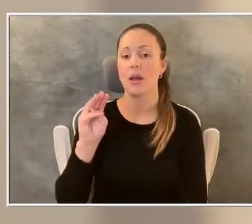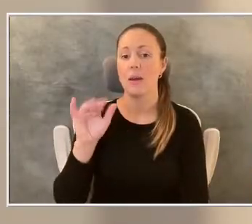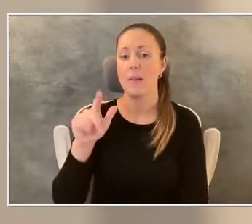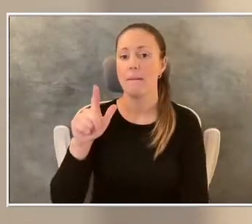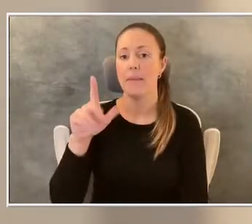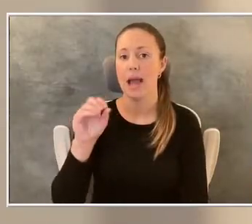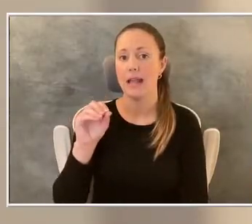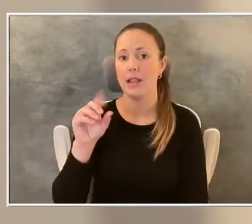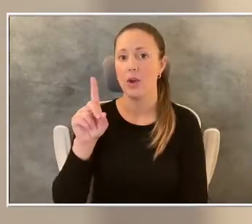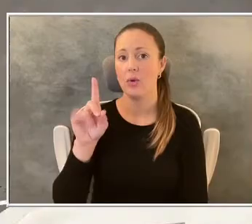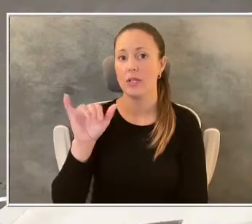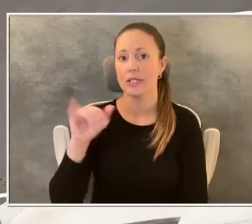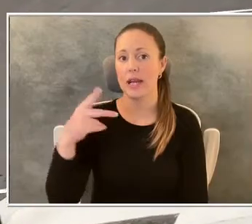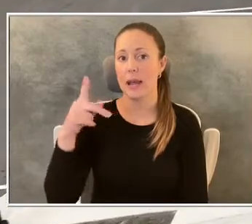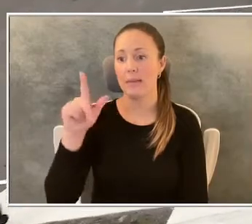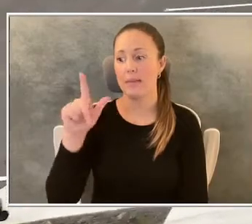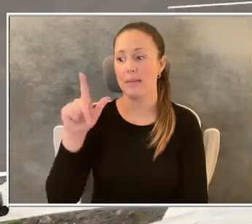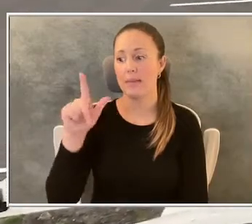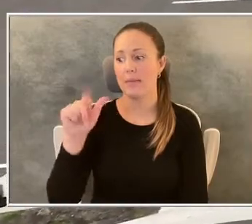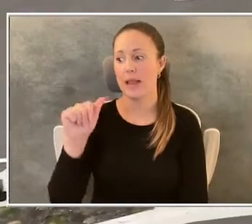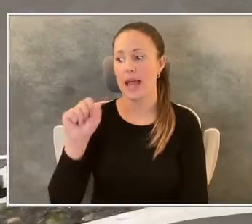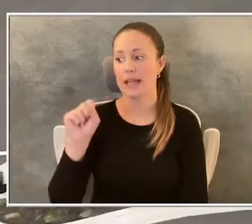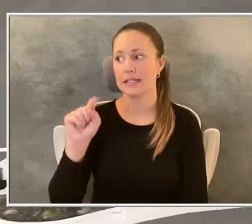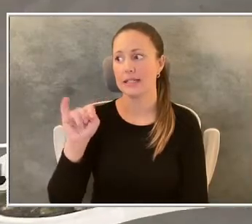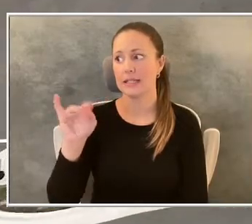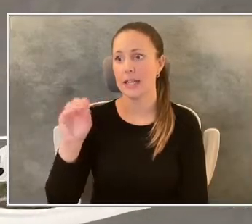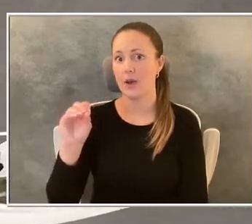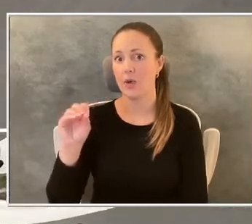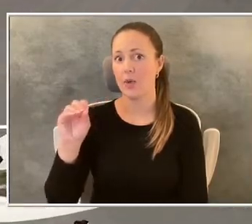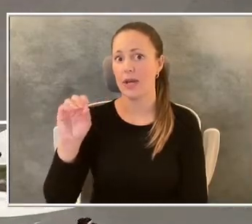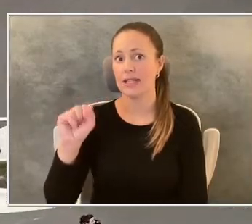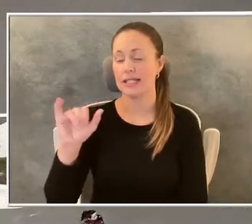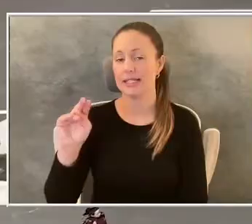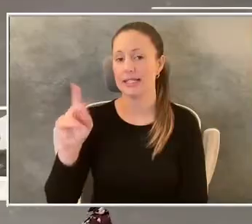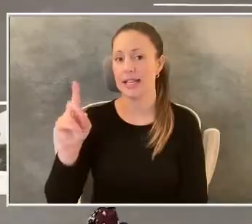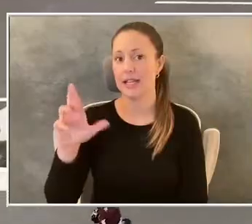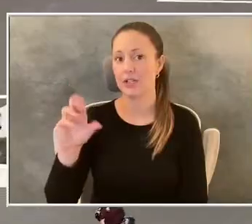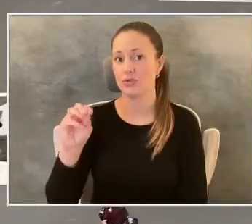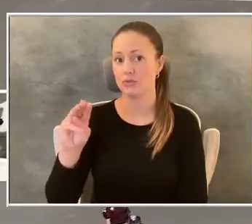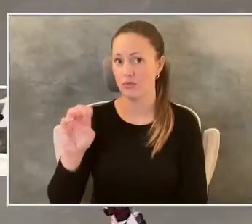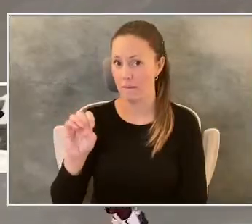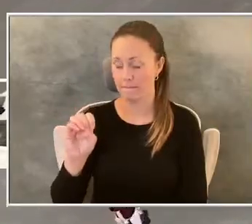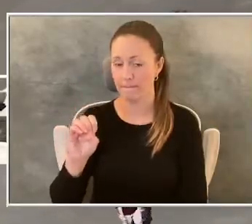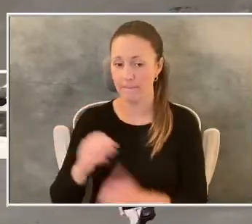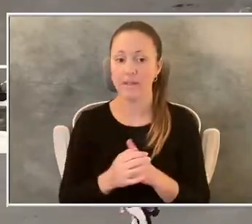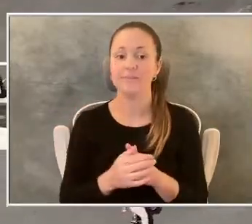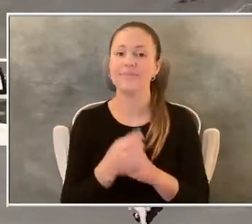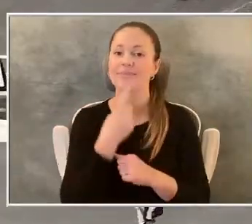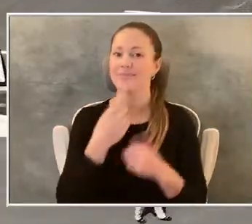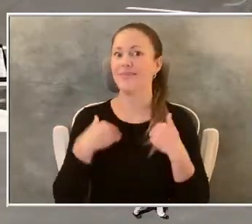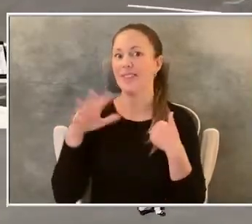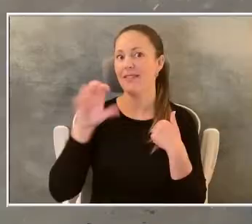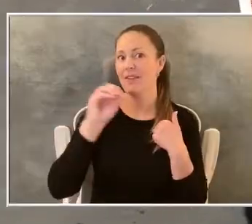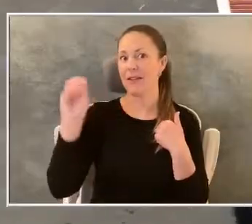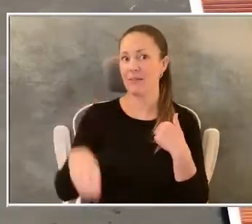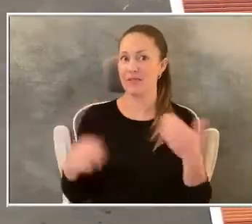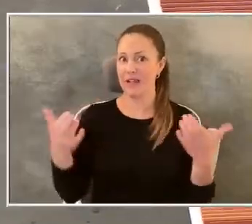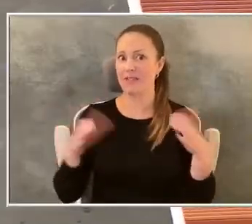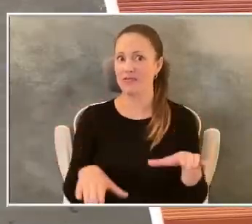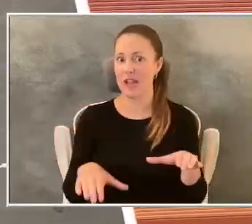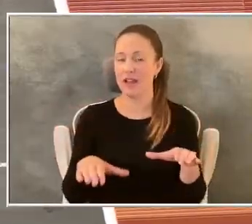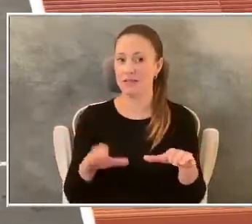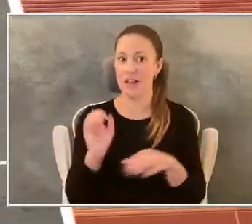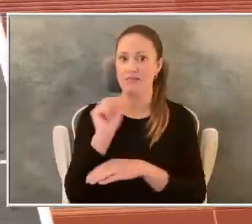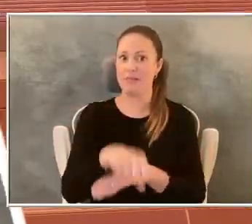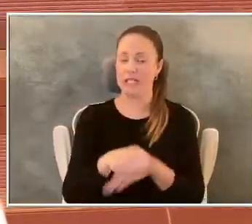shot of beating this. He was referred to the University of Kansas Cancer Center, where his team of doctors